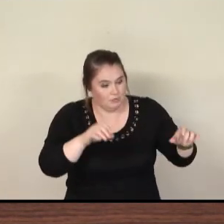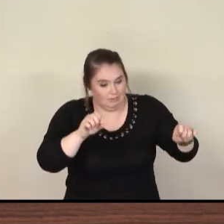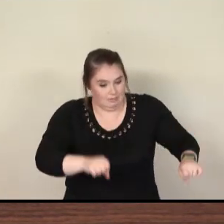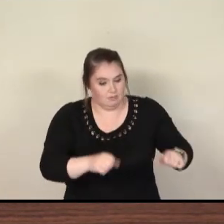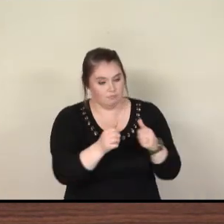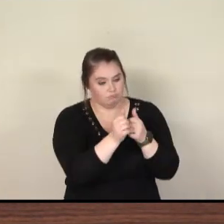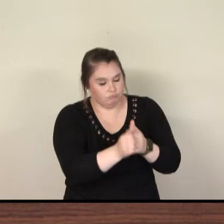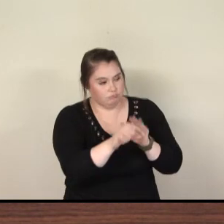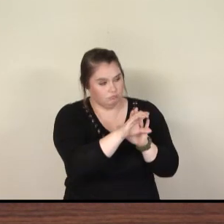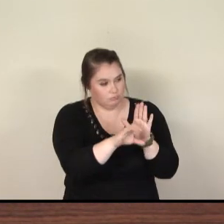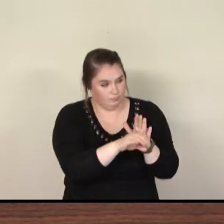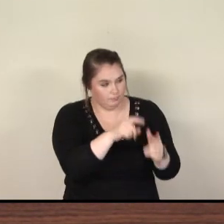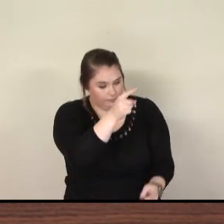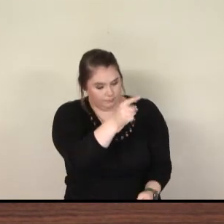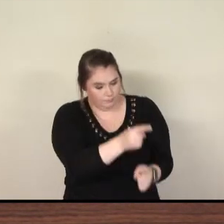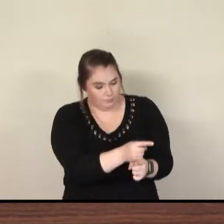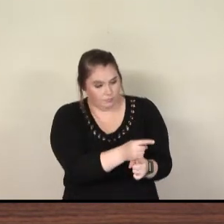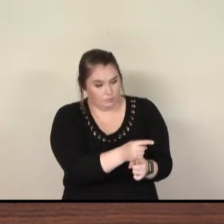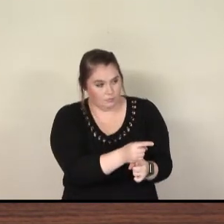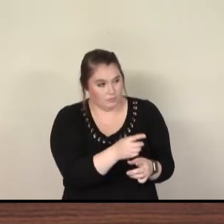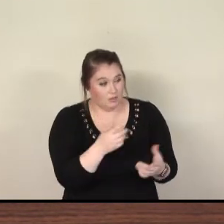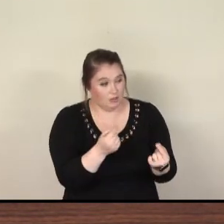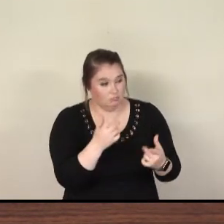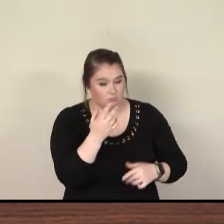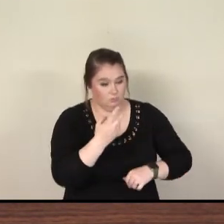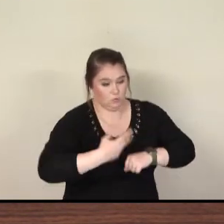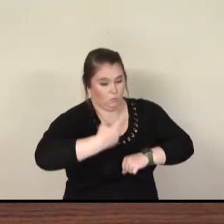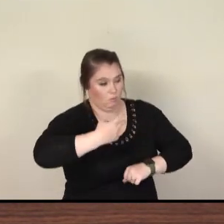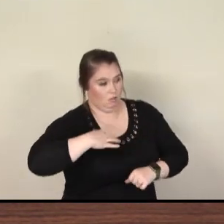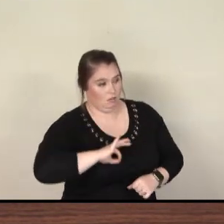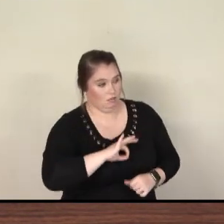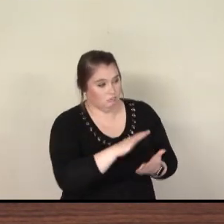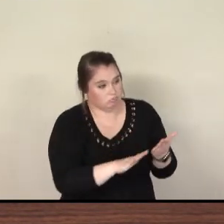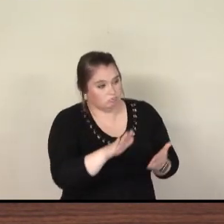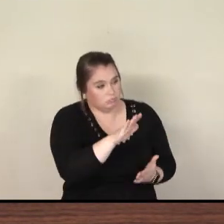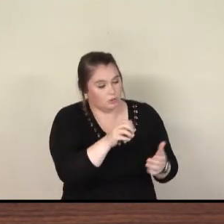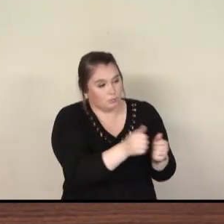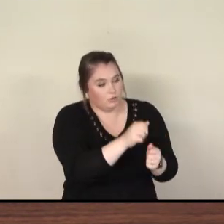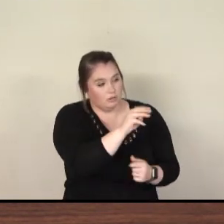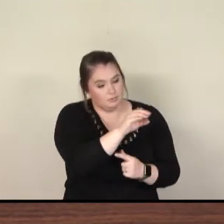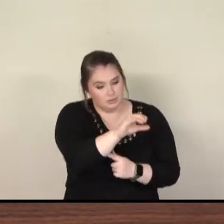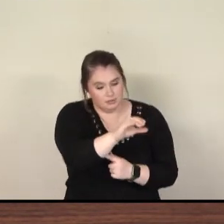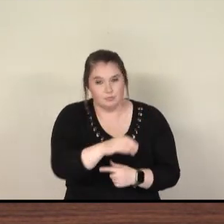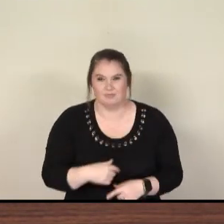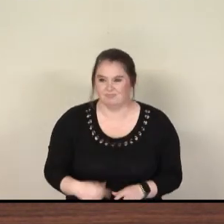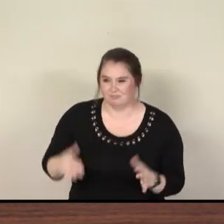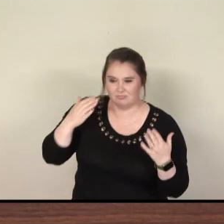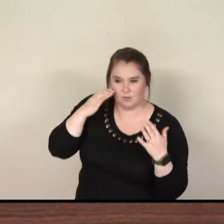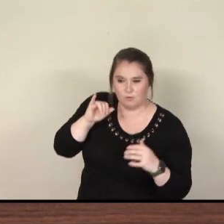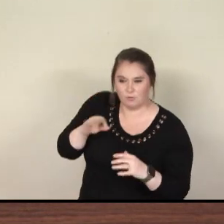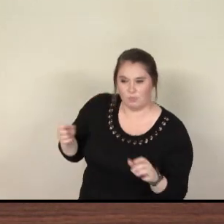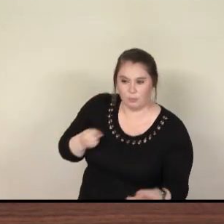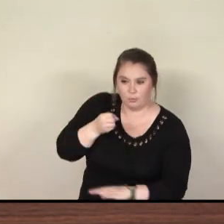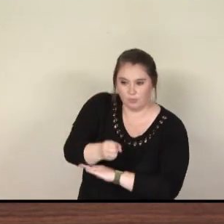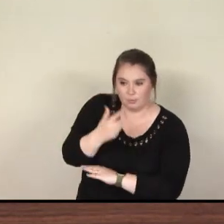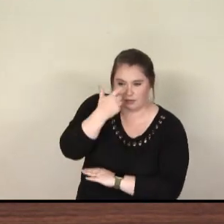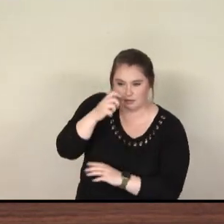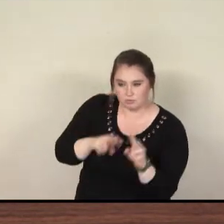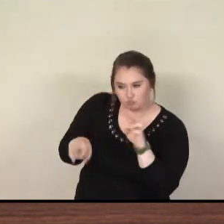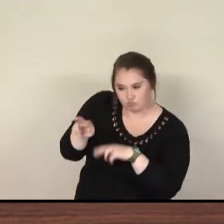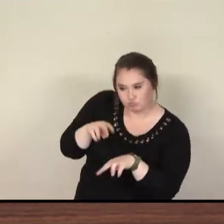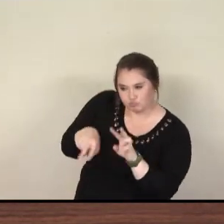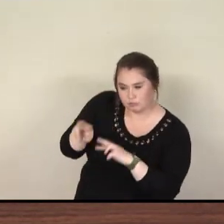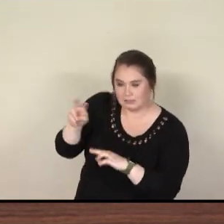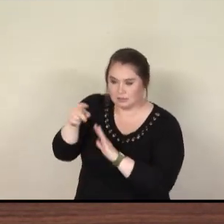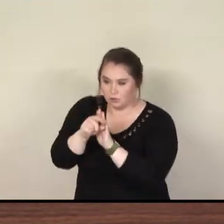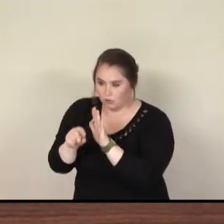of their curriculum through the dual credit courses with MCC. Okay. I didn't know if we were putting them there because they would mainly be observing in